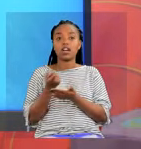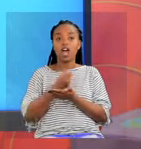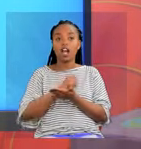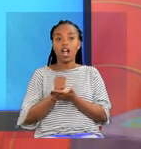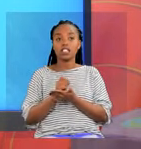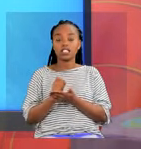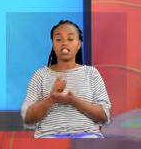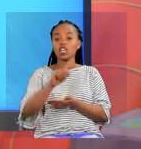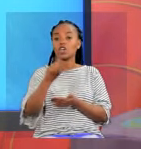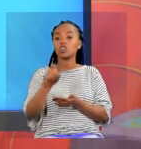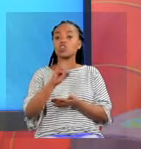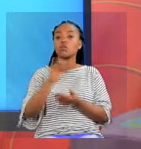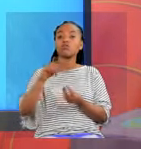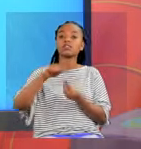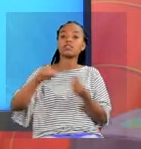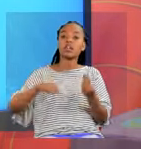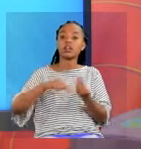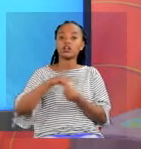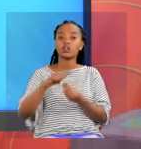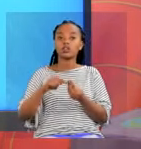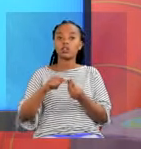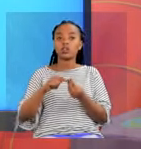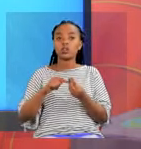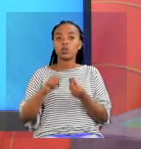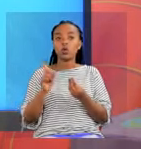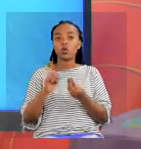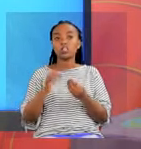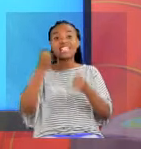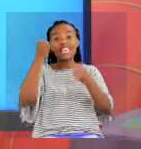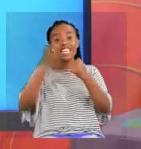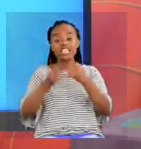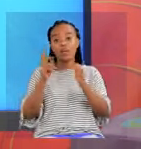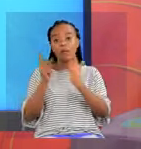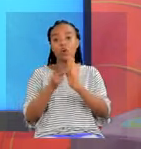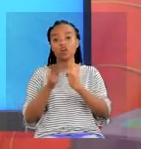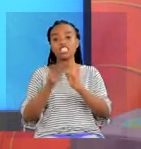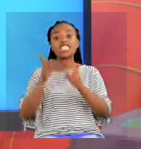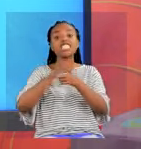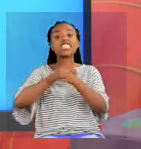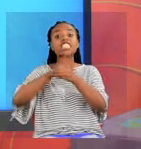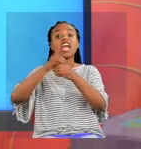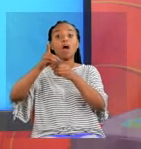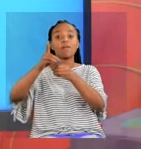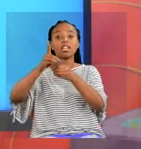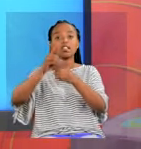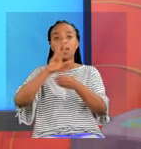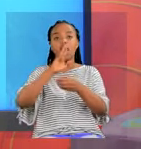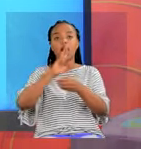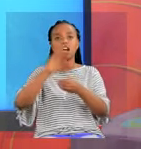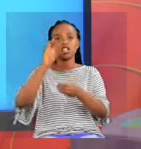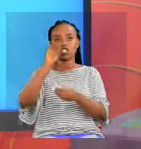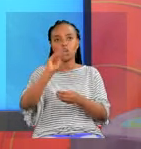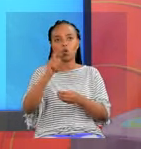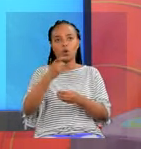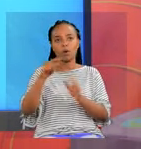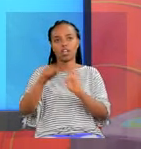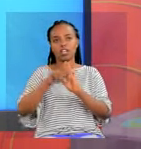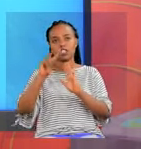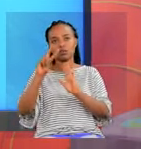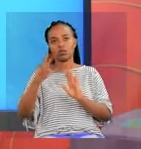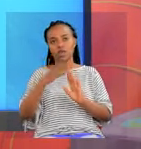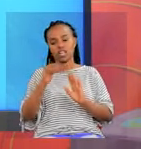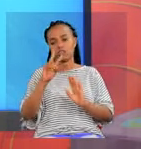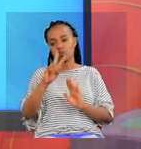write equation of a circle whose endpoints of a diameter are 0, negative 2 and